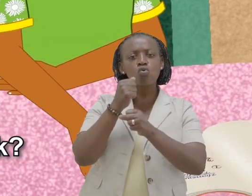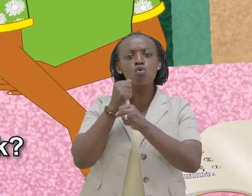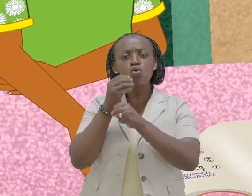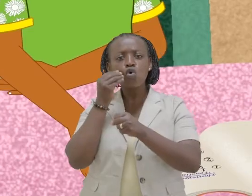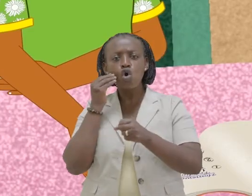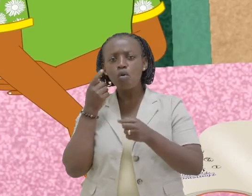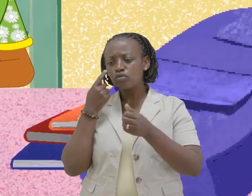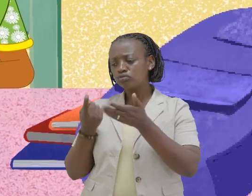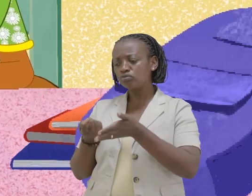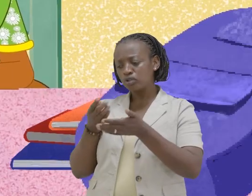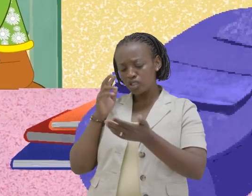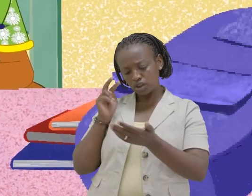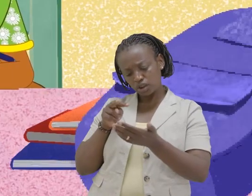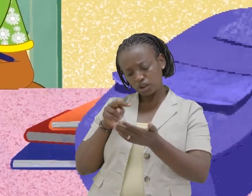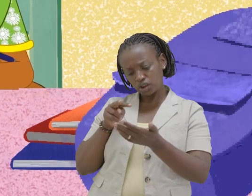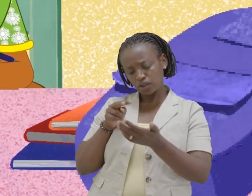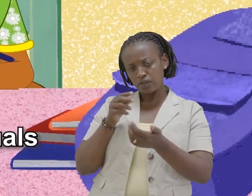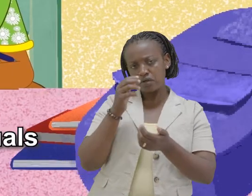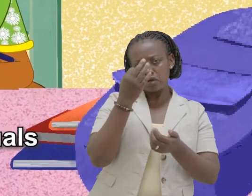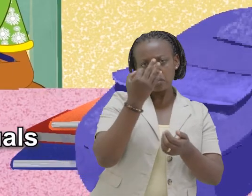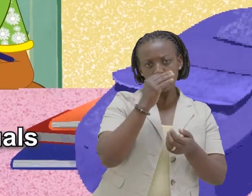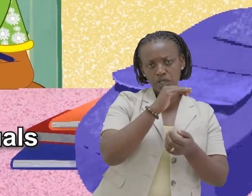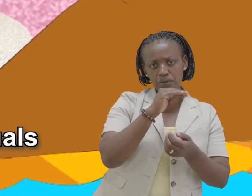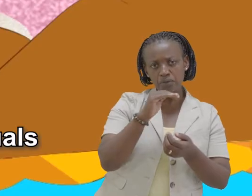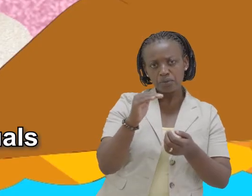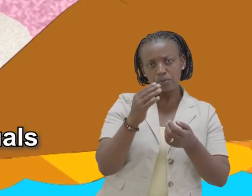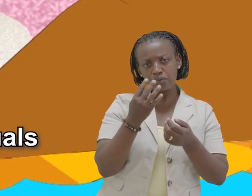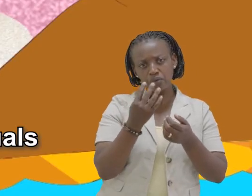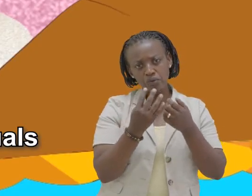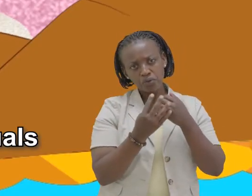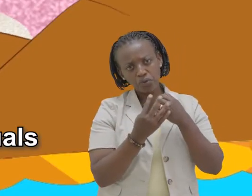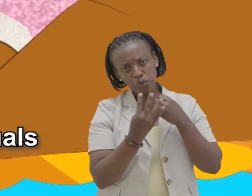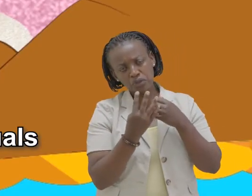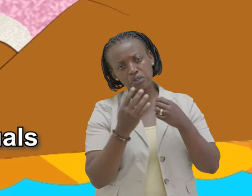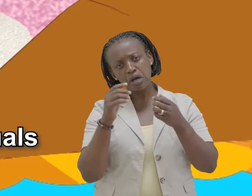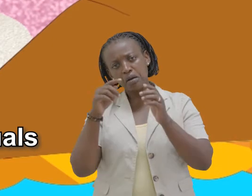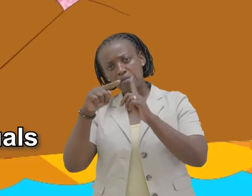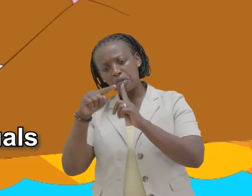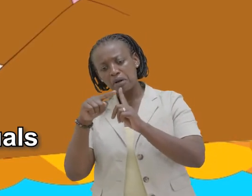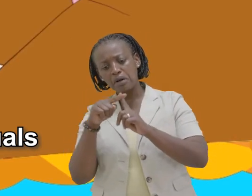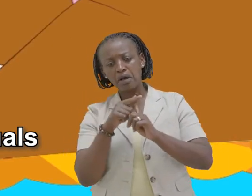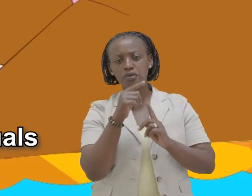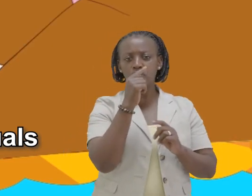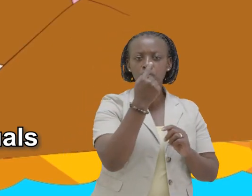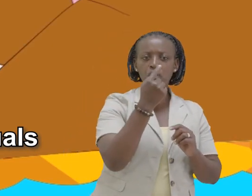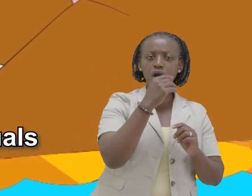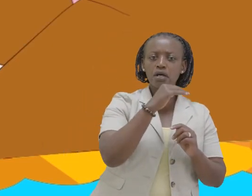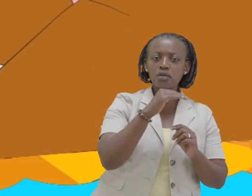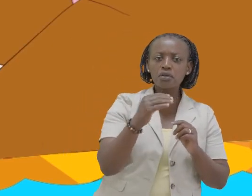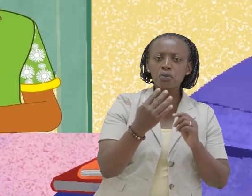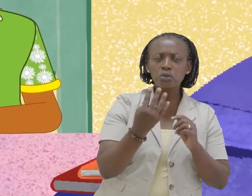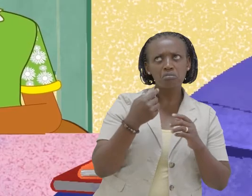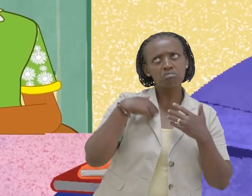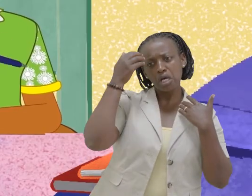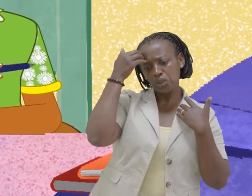my homework? Sure. Let me take a look. 3/4 plus 1/4 equals...